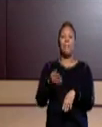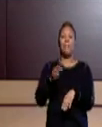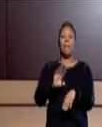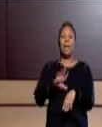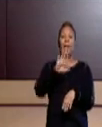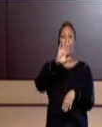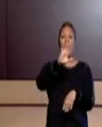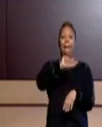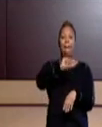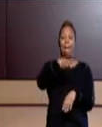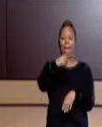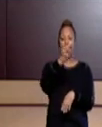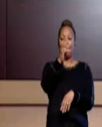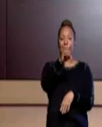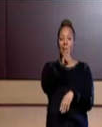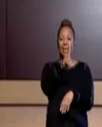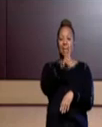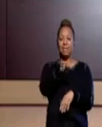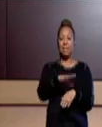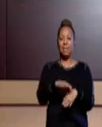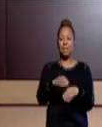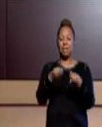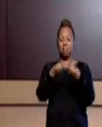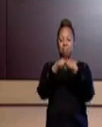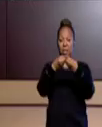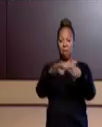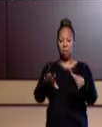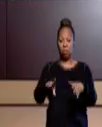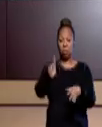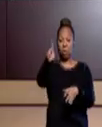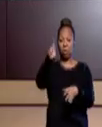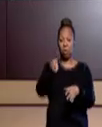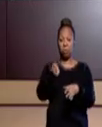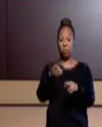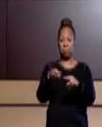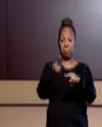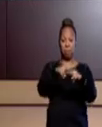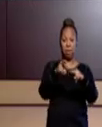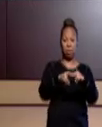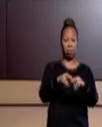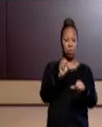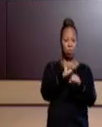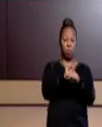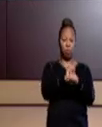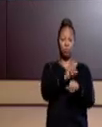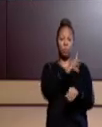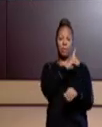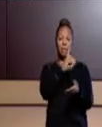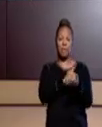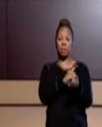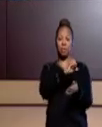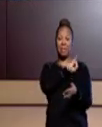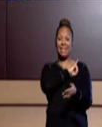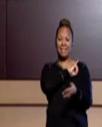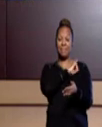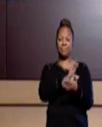changed his entire life. He lost close to 100 pounds working with Dr. Ian. Yep.